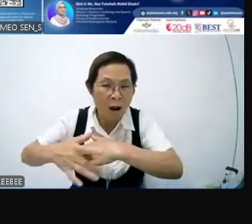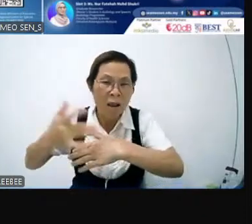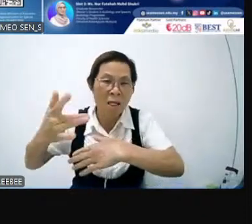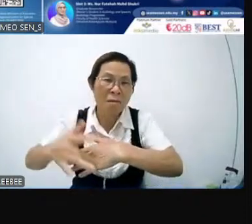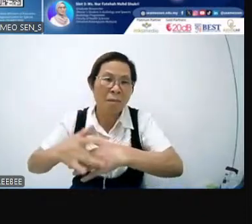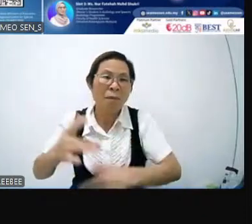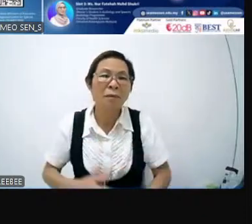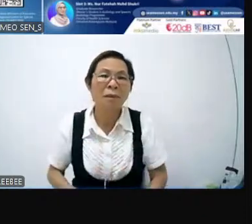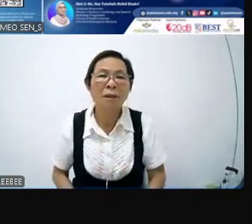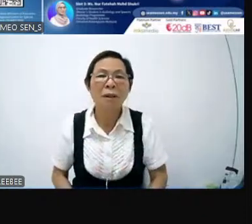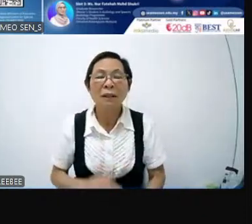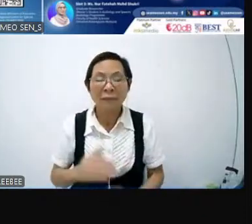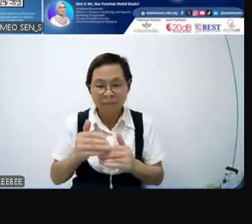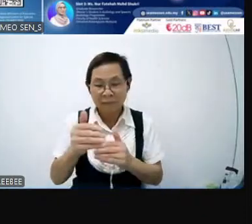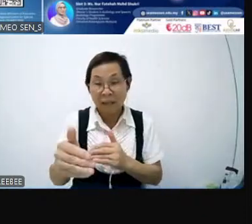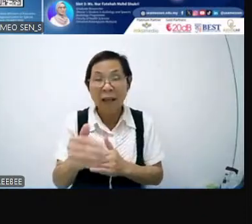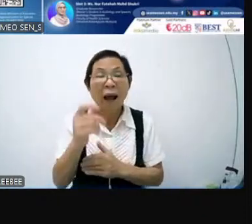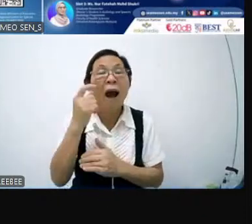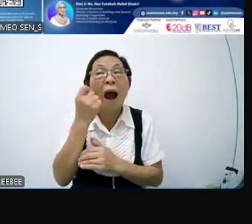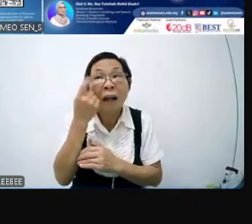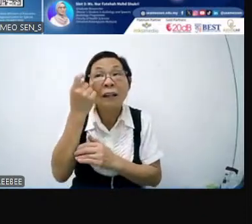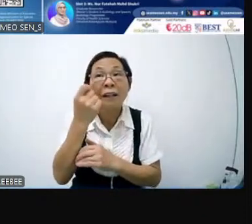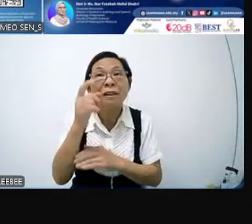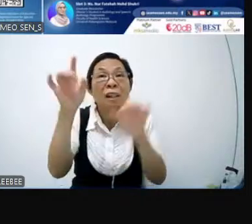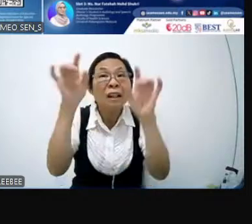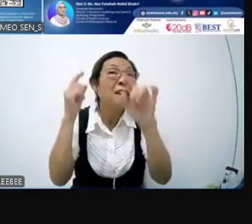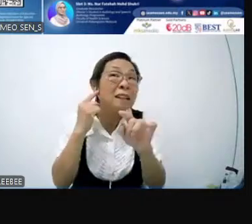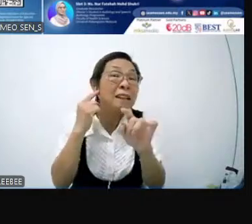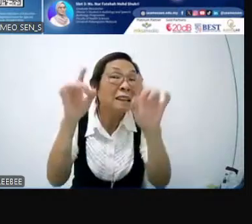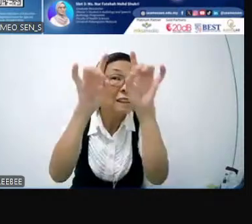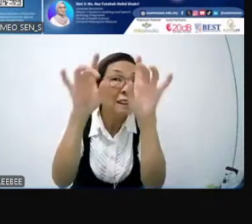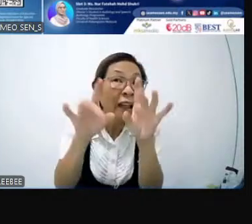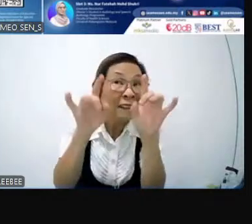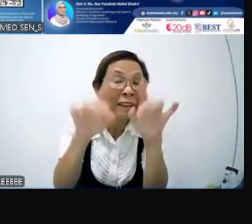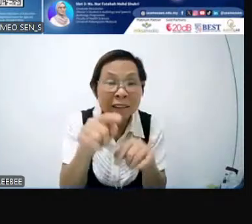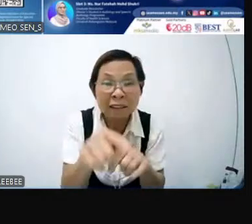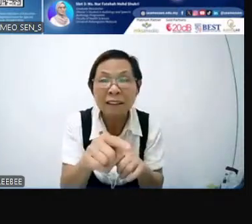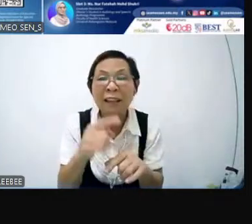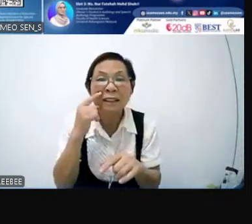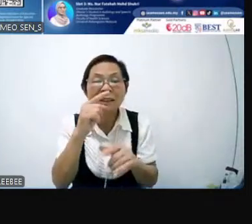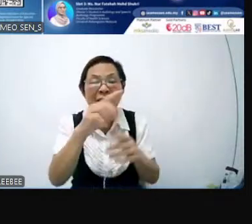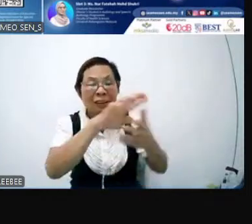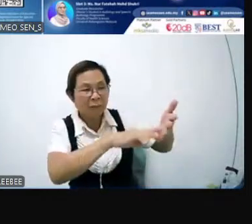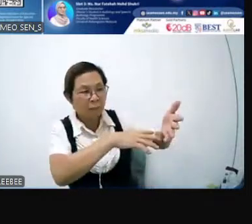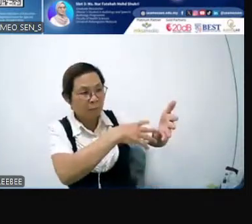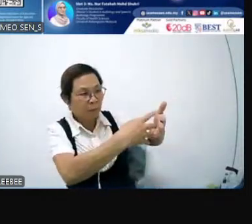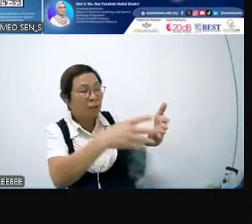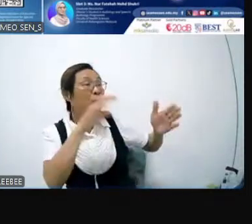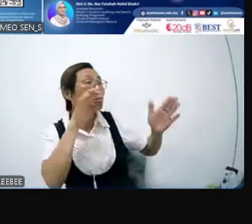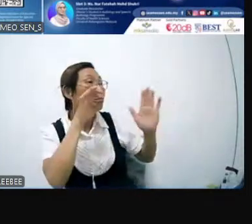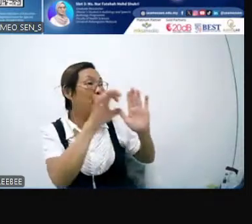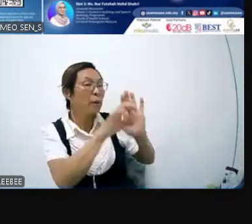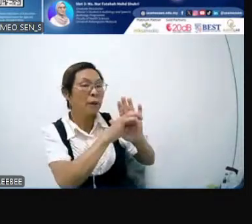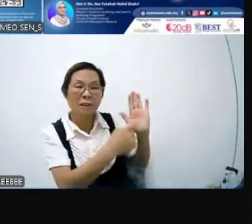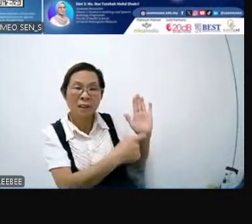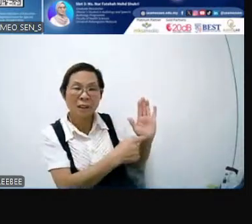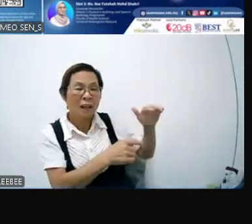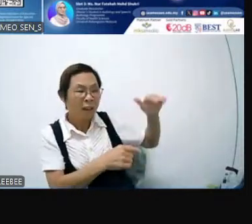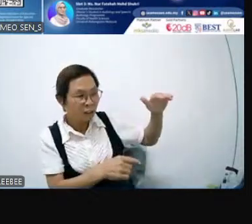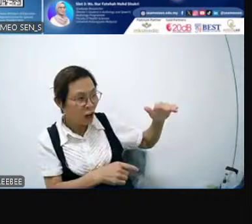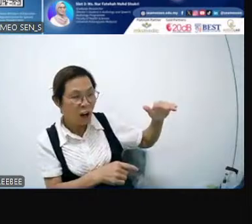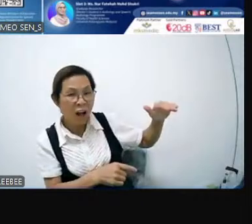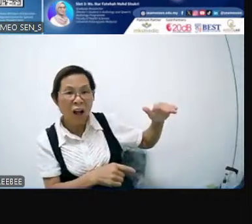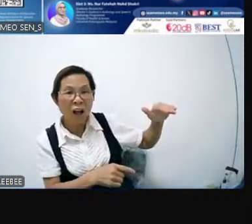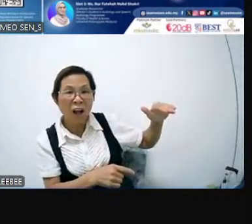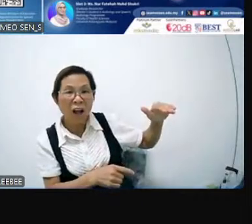to understand how the hearing is tested. So you can see from the picture, a school-age